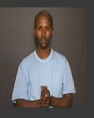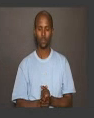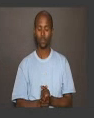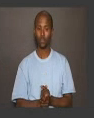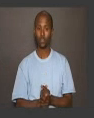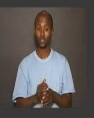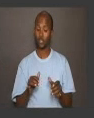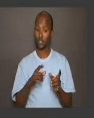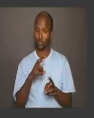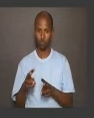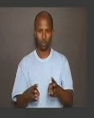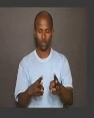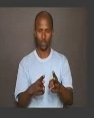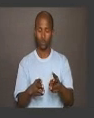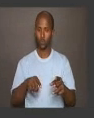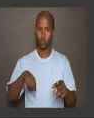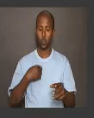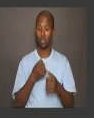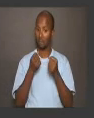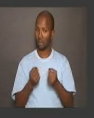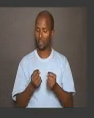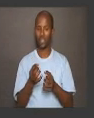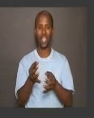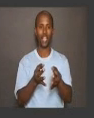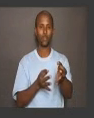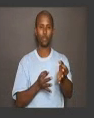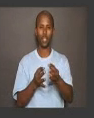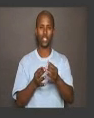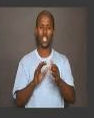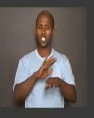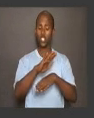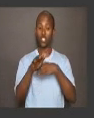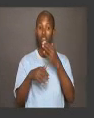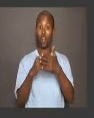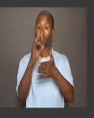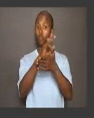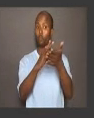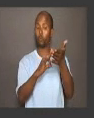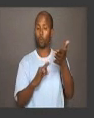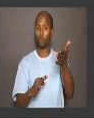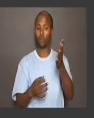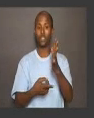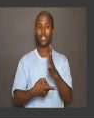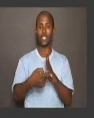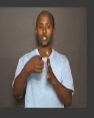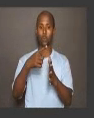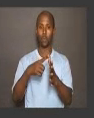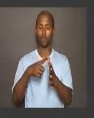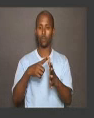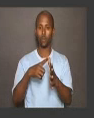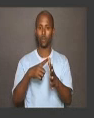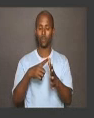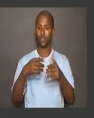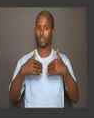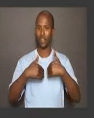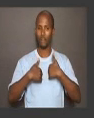In this way, we can express the general form of the sequence without